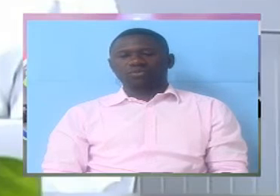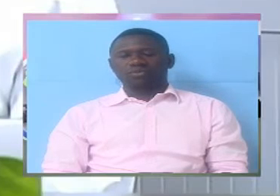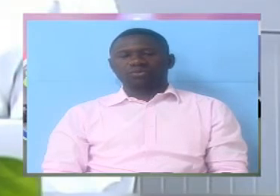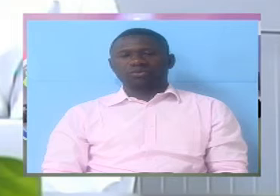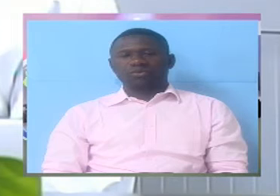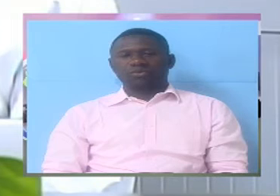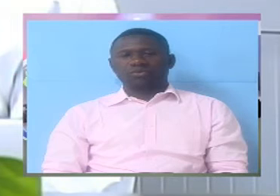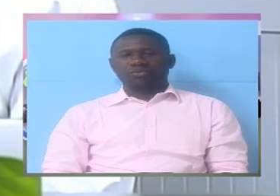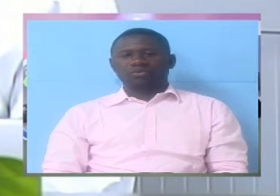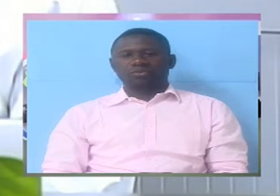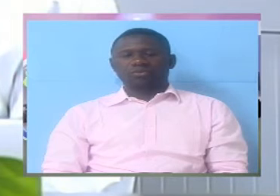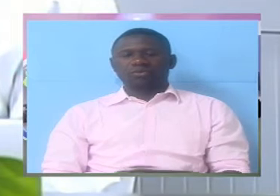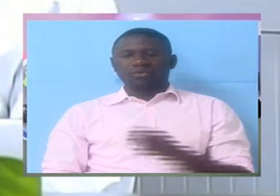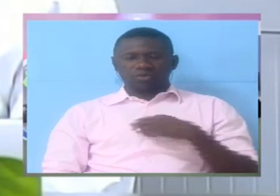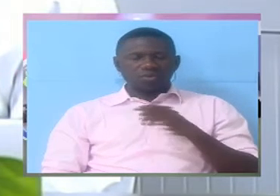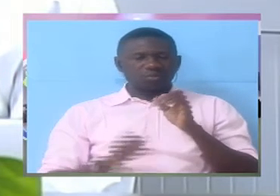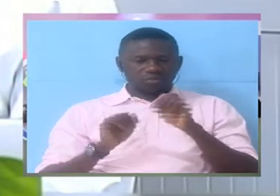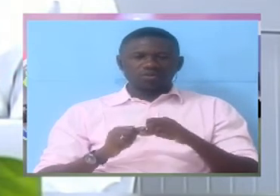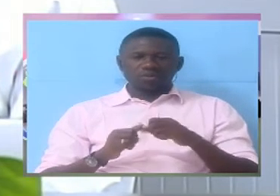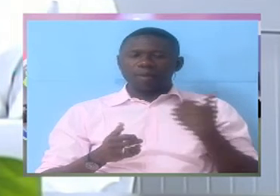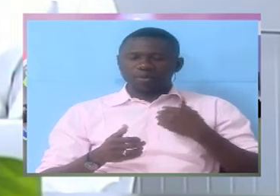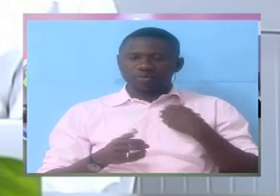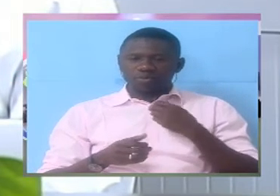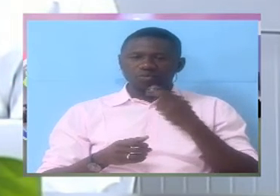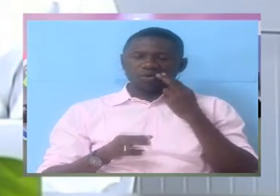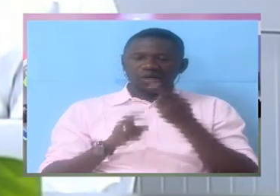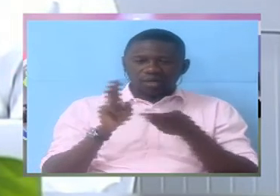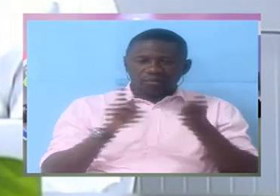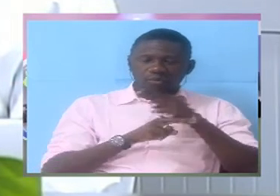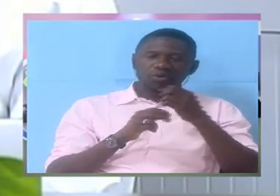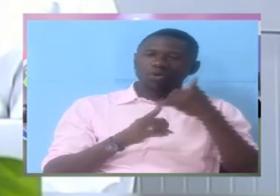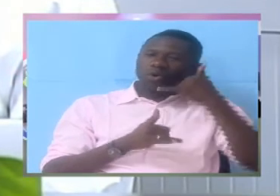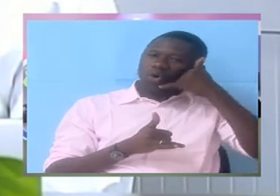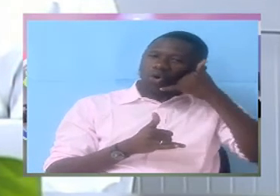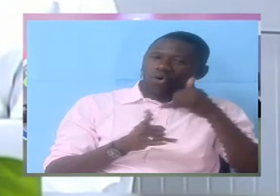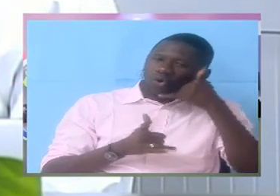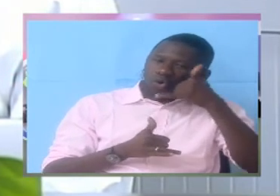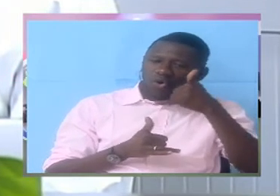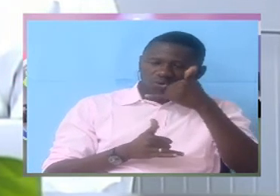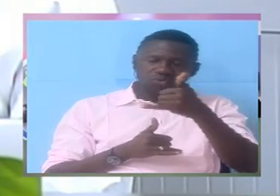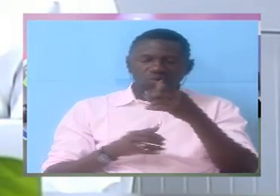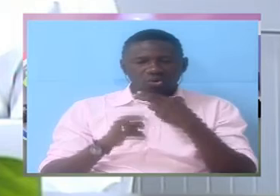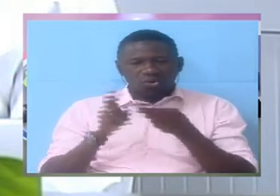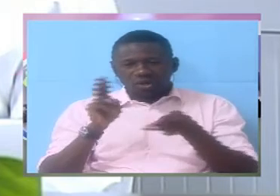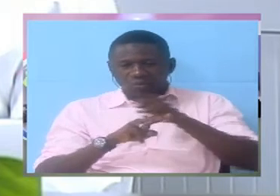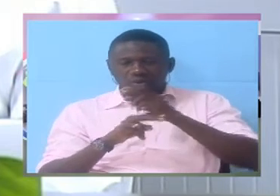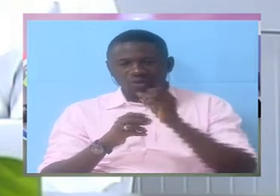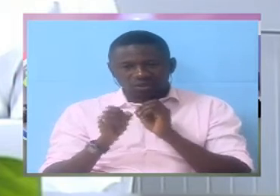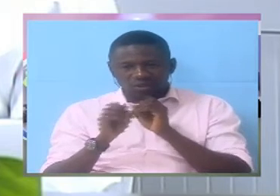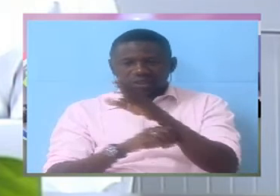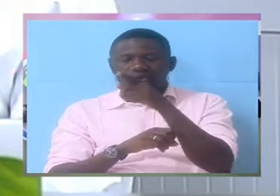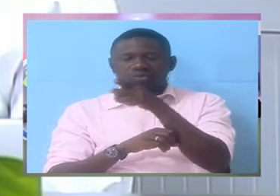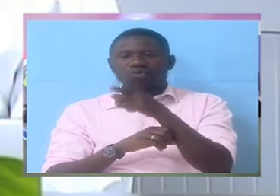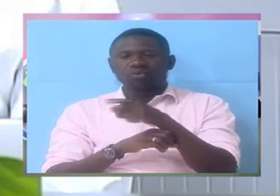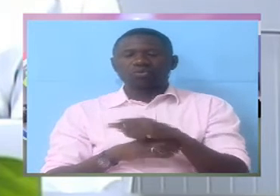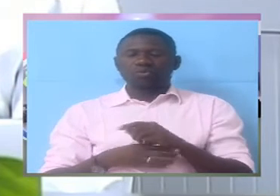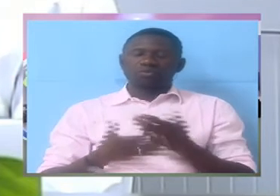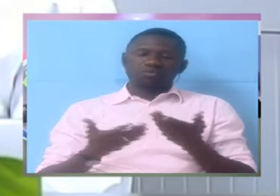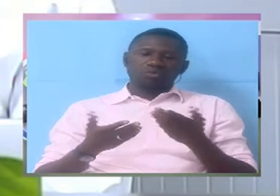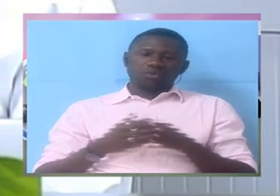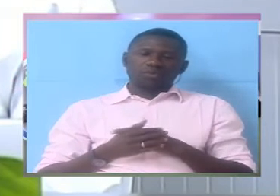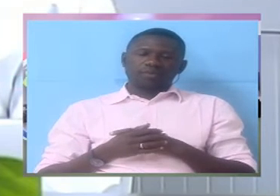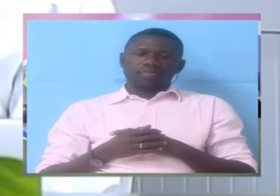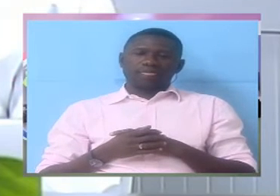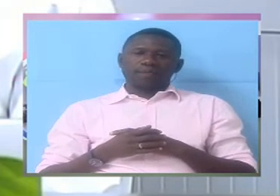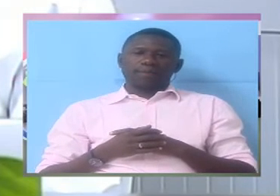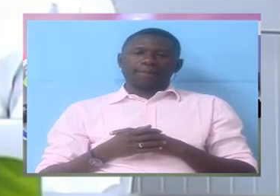informants or intermediates. Al sila no le kibarol la menu yalon ko molle be dilalla wala al ye